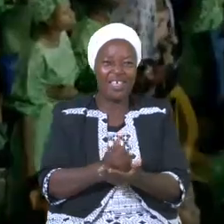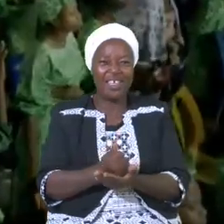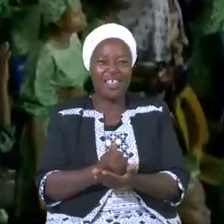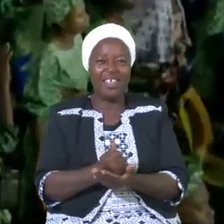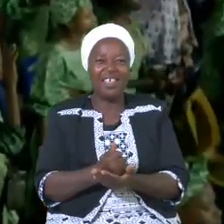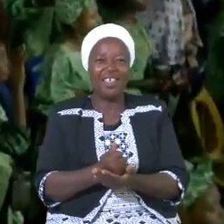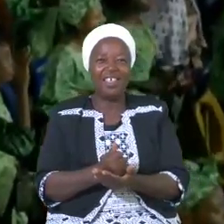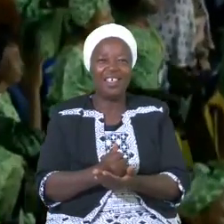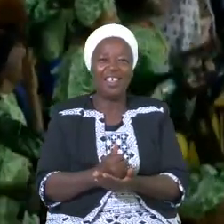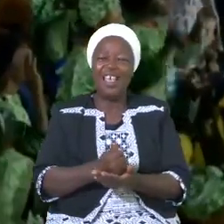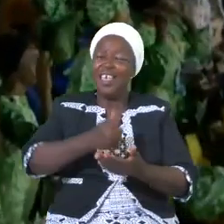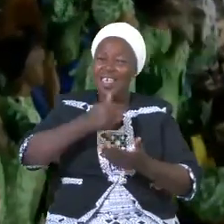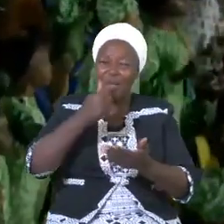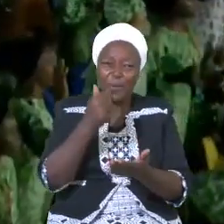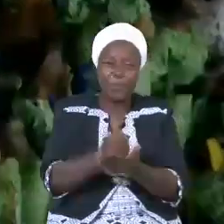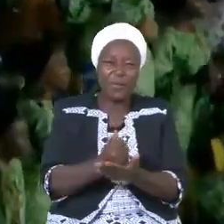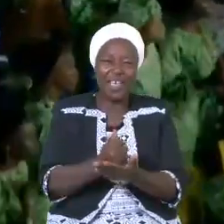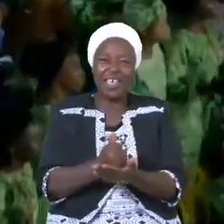amen